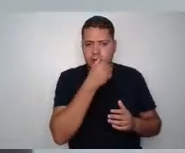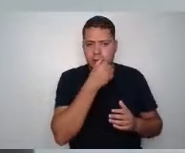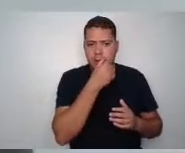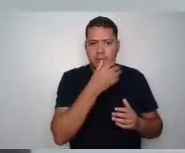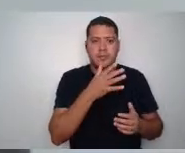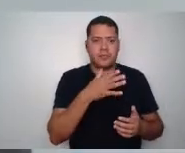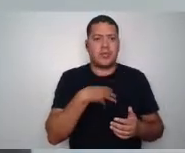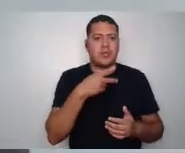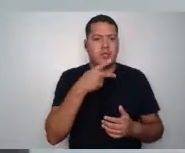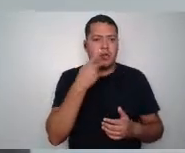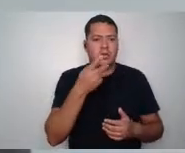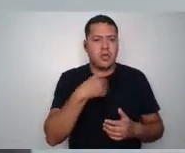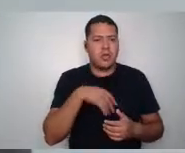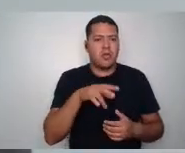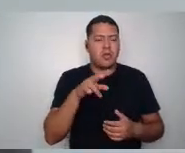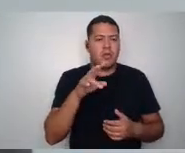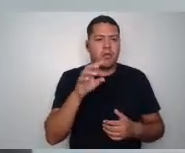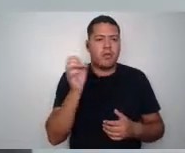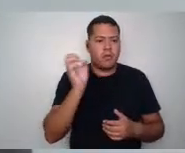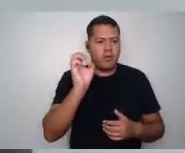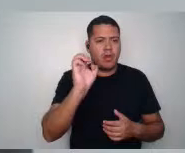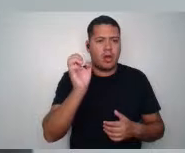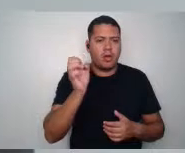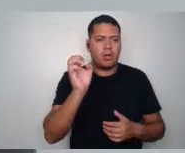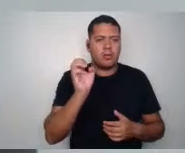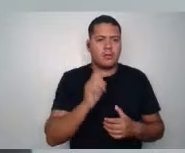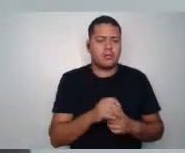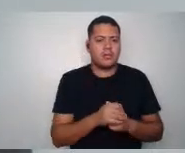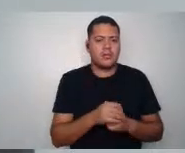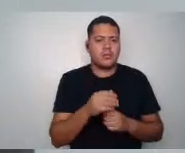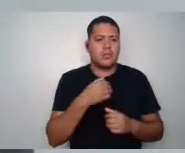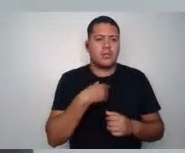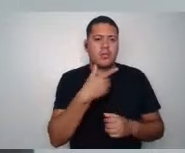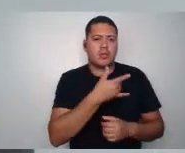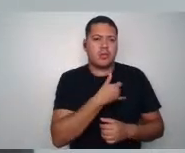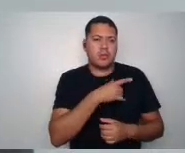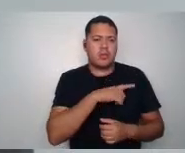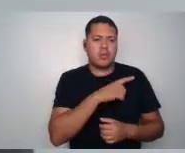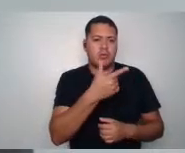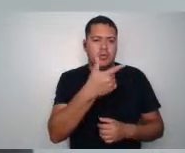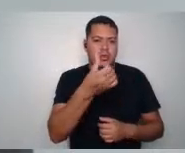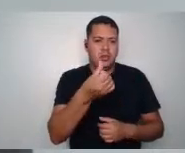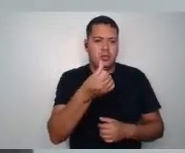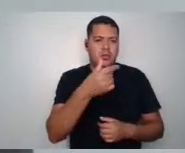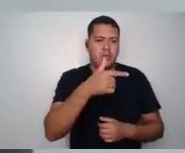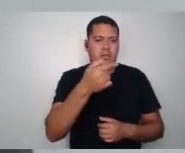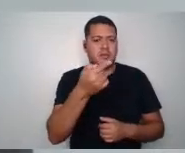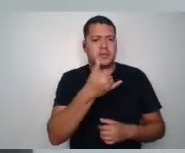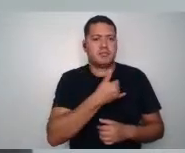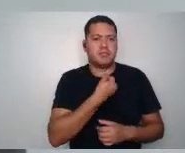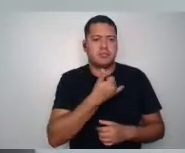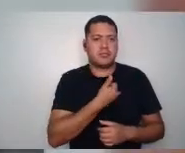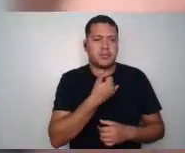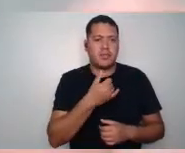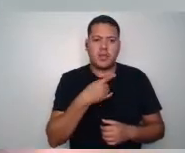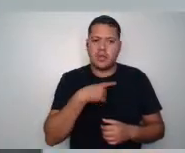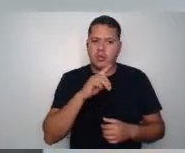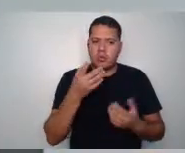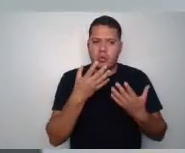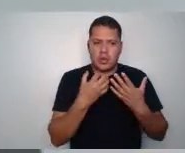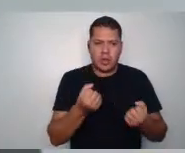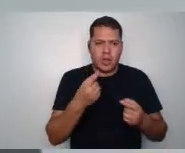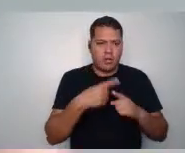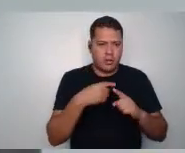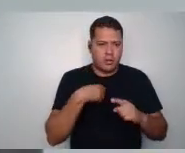I said, I came out and I said that I was homosexual when I was 26 to 27 years old. I didn't want